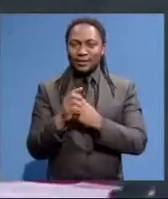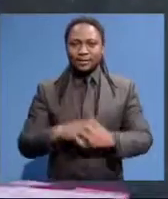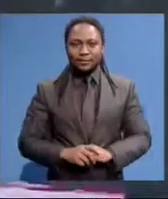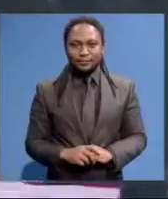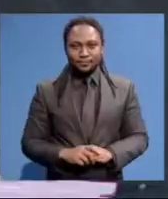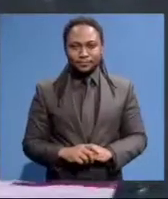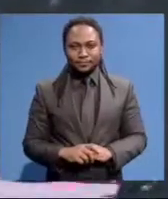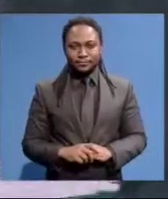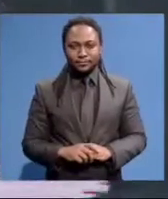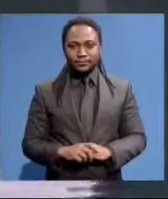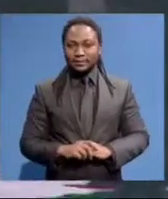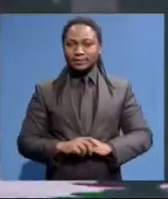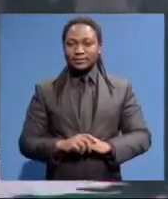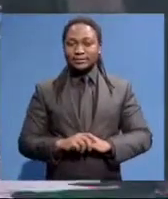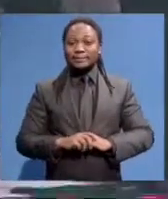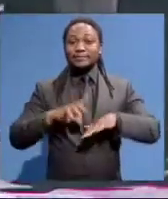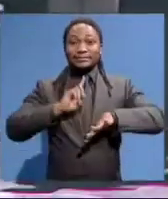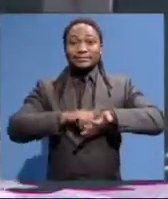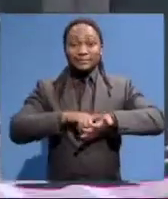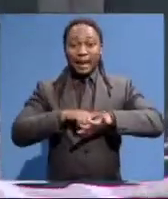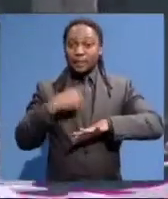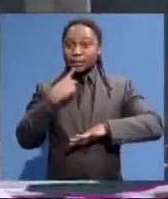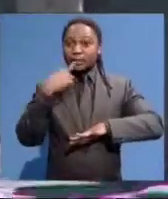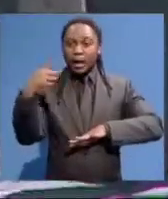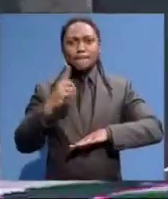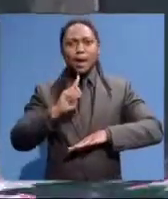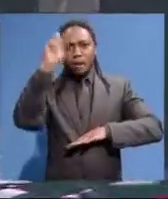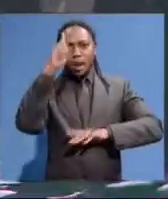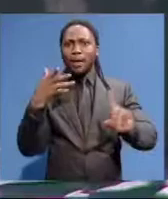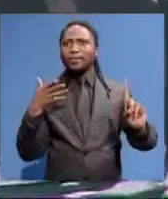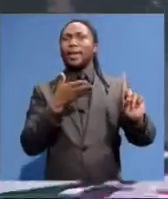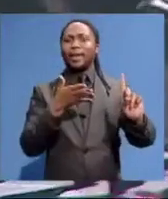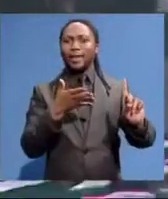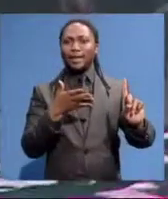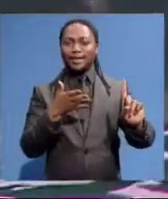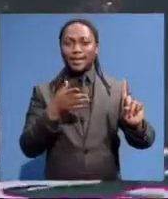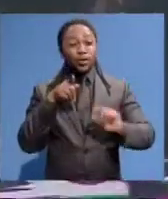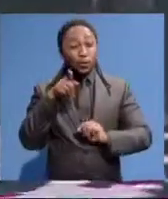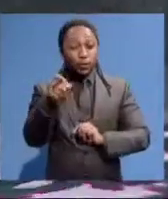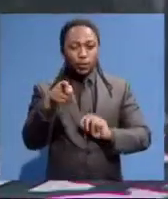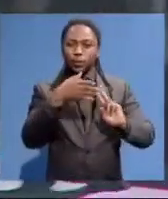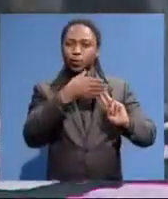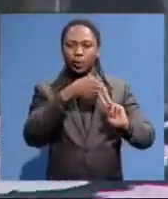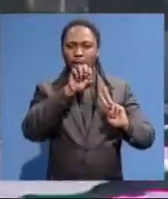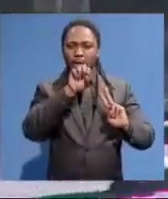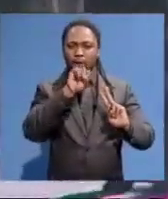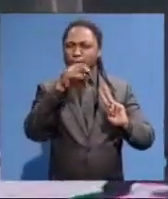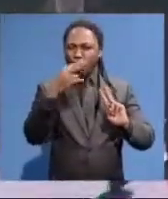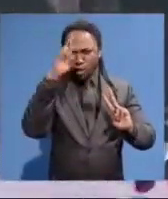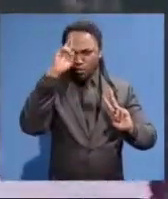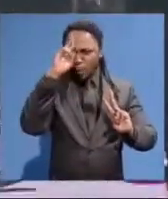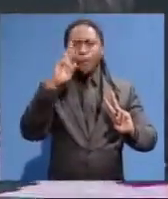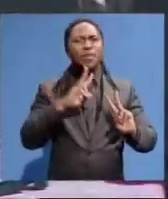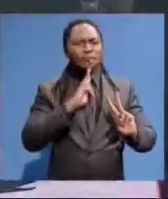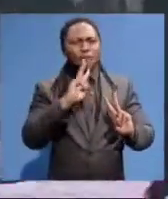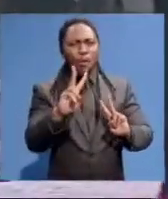as he said it, well, there he is, he emerges. And I think Babsipho as well, you remember that voice. So Yes. as he was guiding